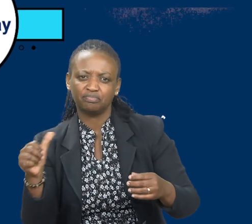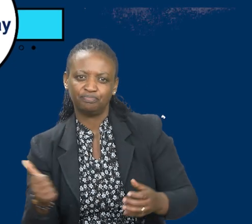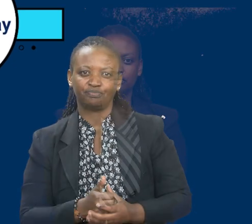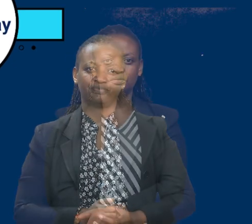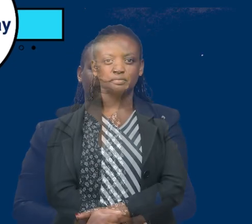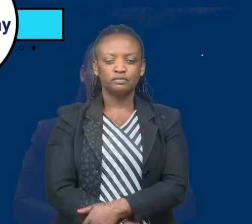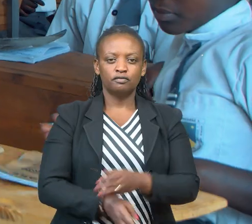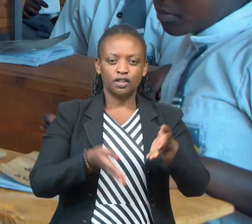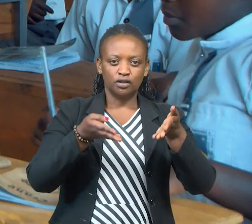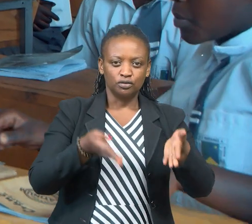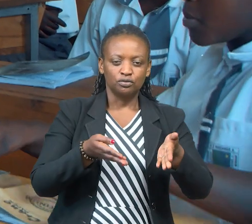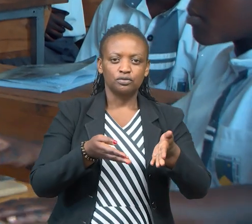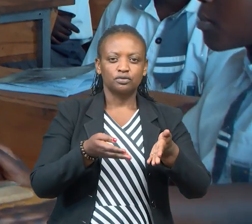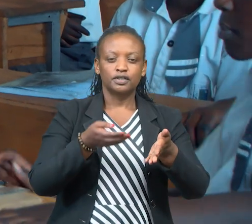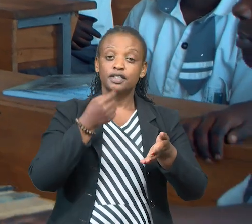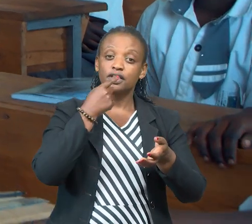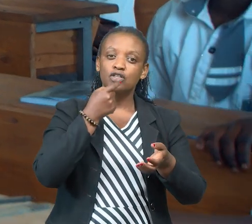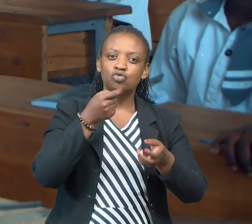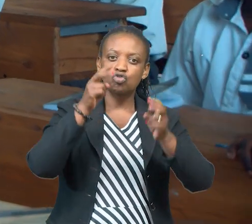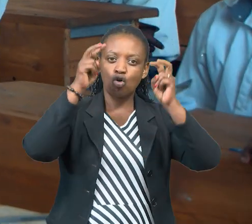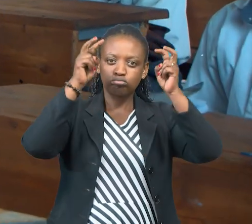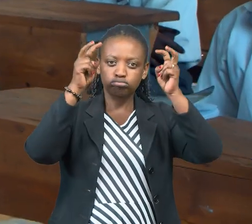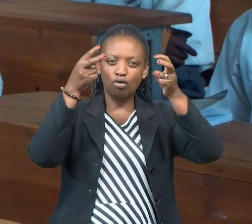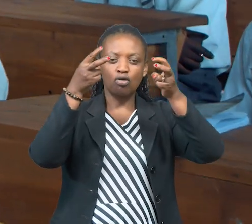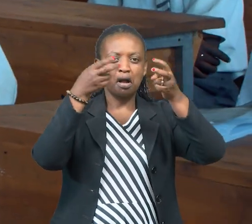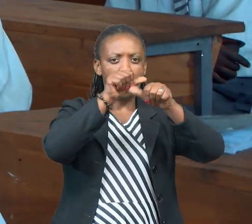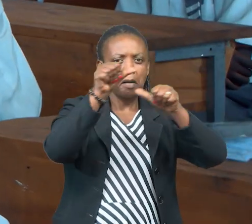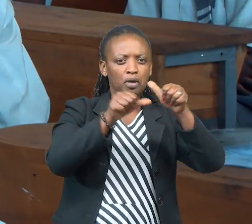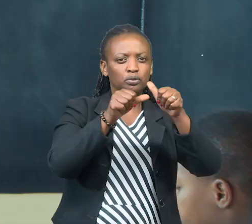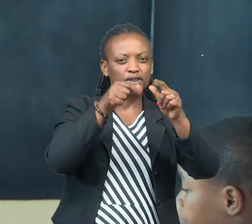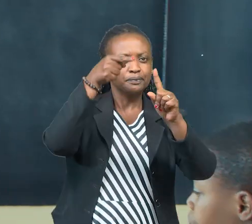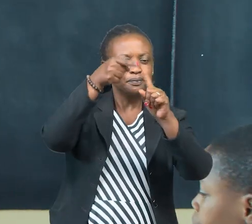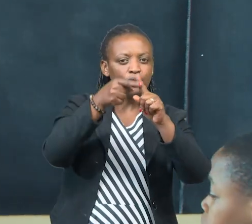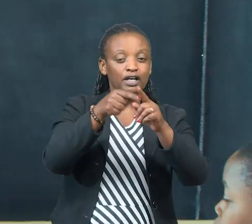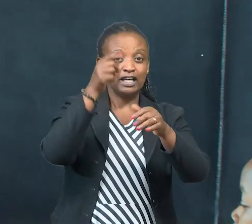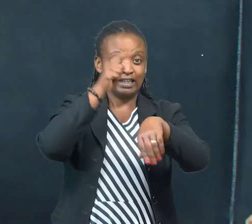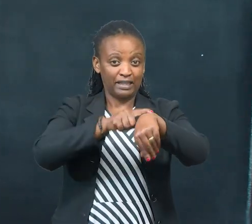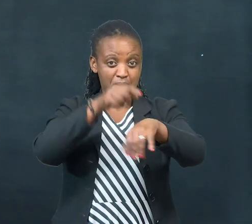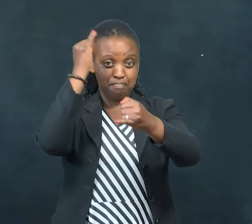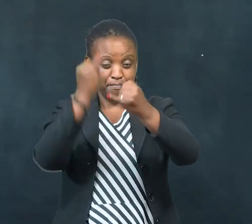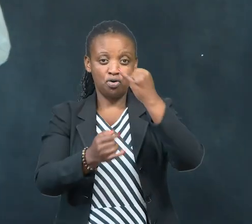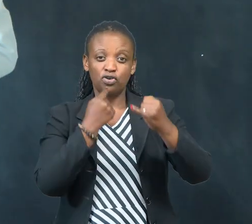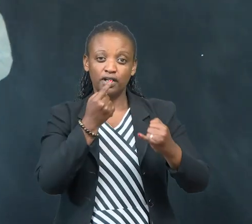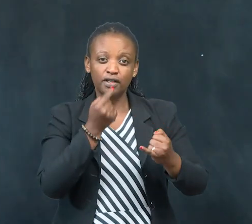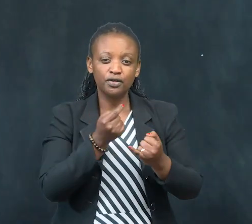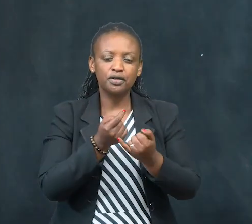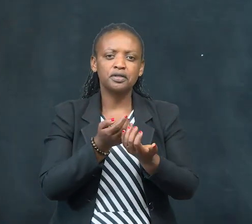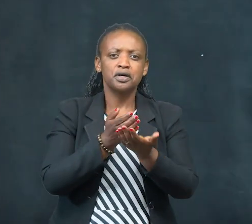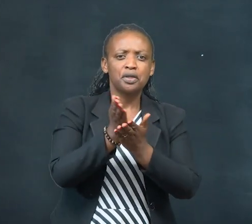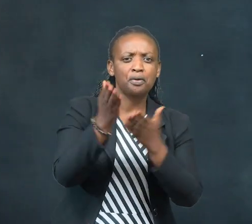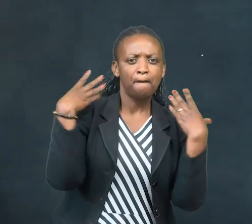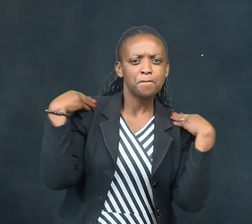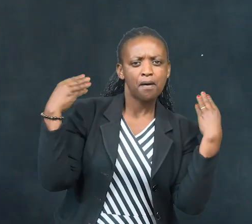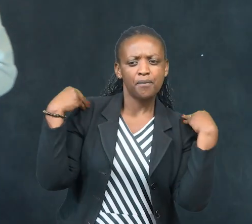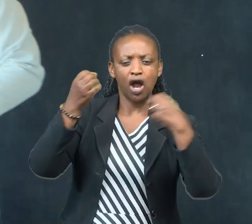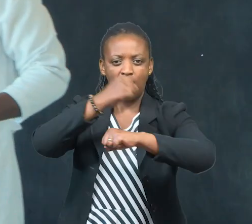and many more. Today's lesson objective is here. by the end of this lesson,